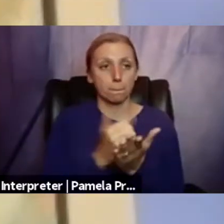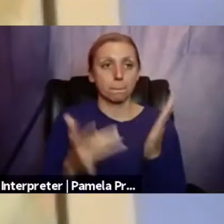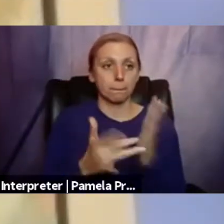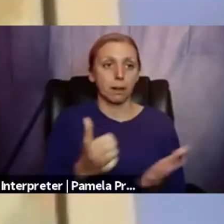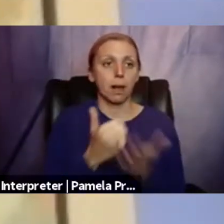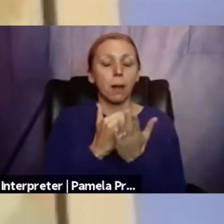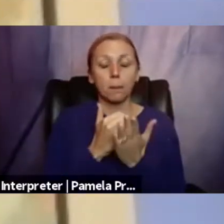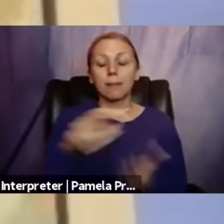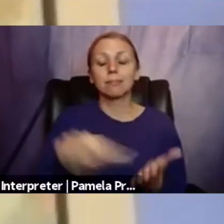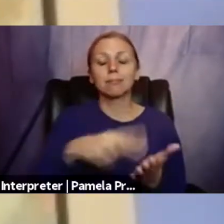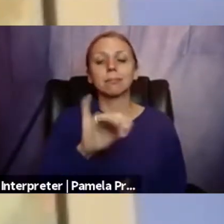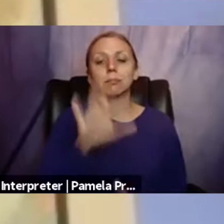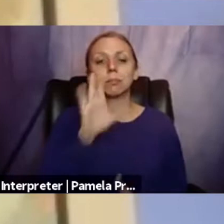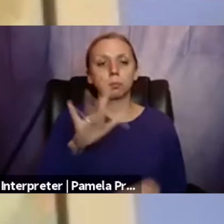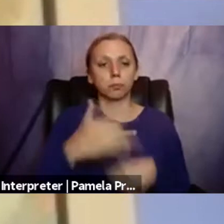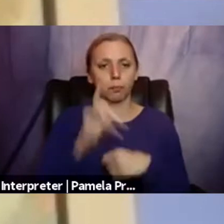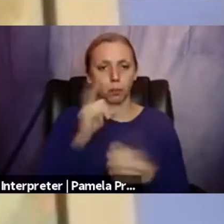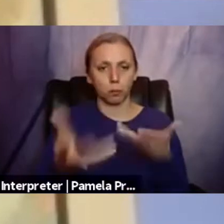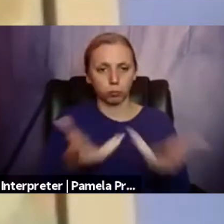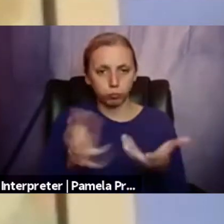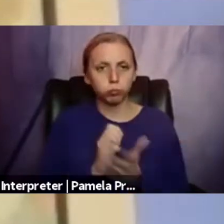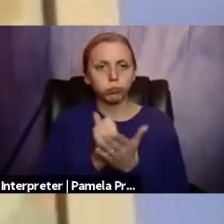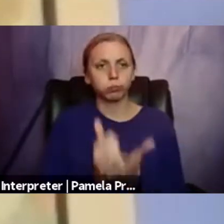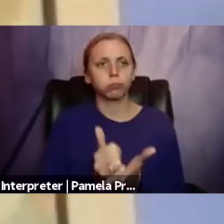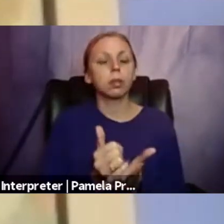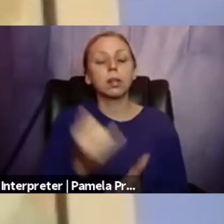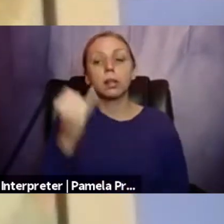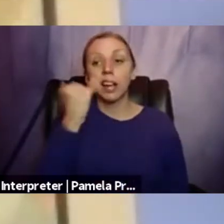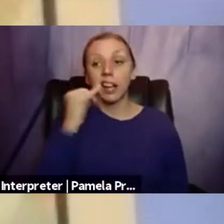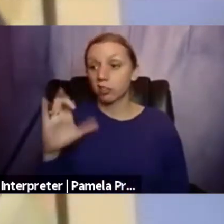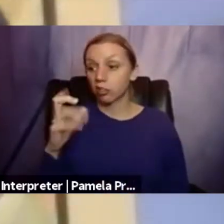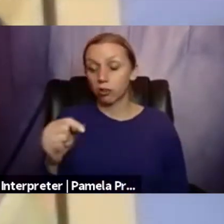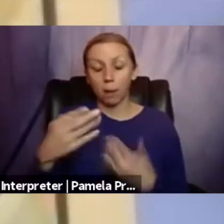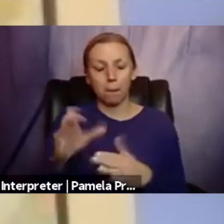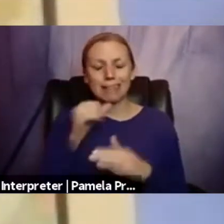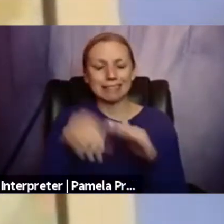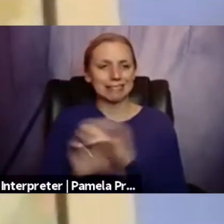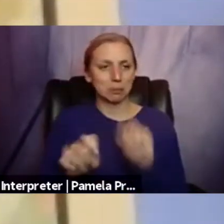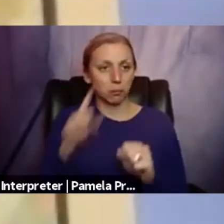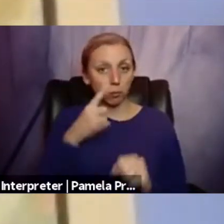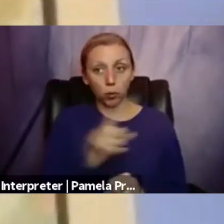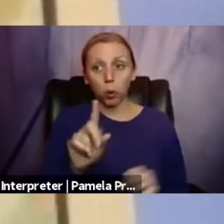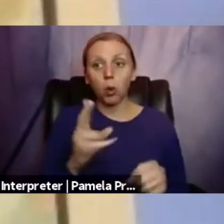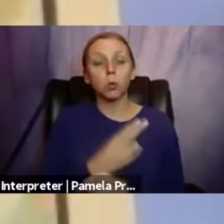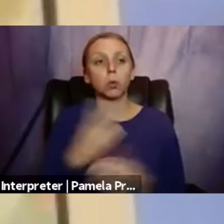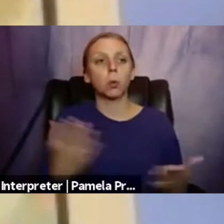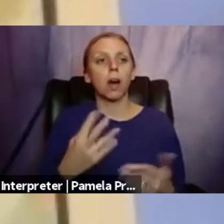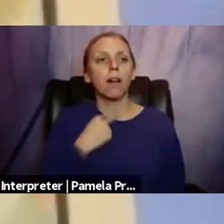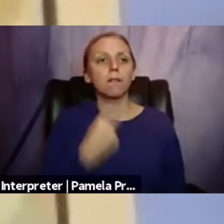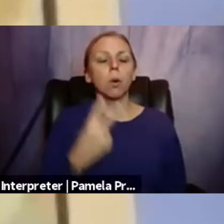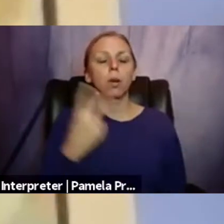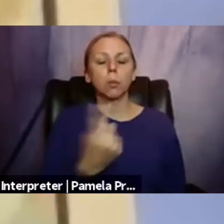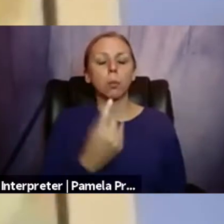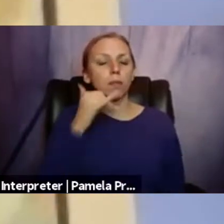be available to interact with you. If the chat box is not accessible to you, you may use our voice-only hotline